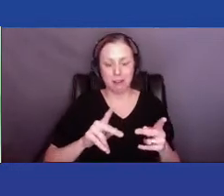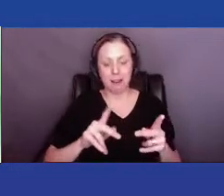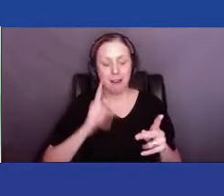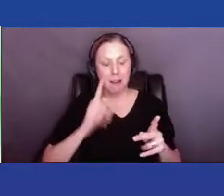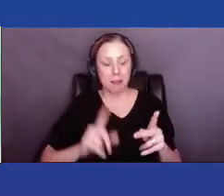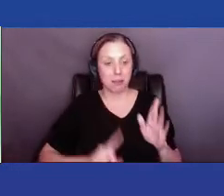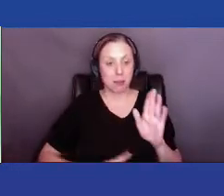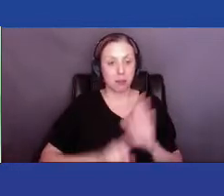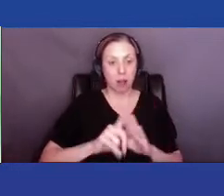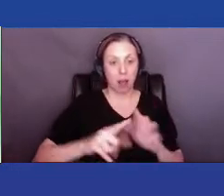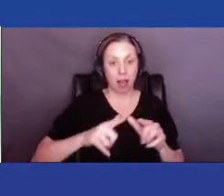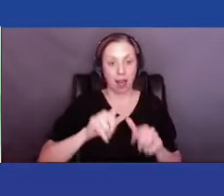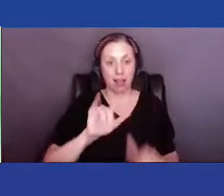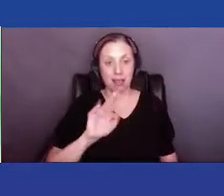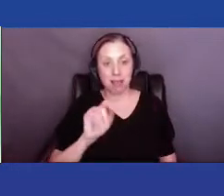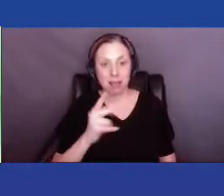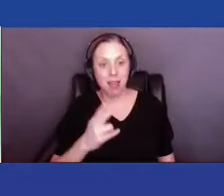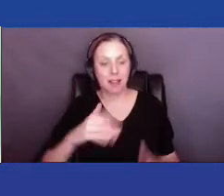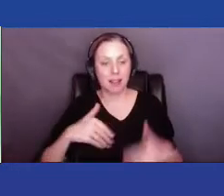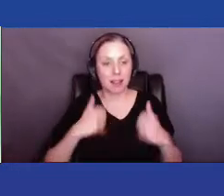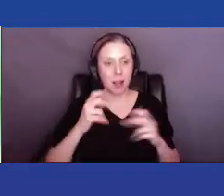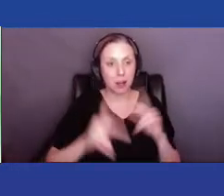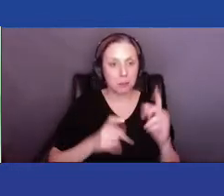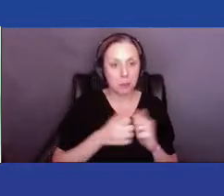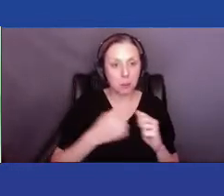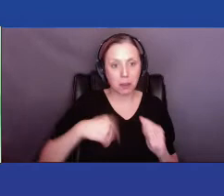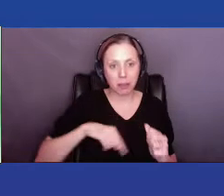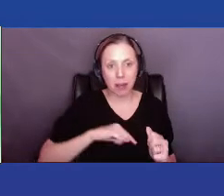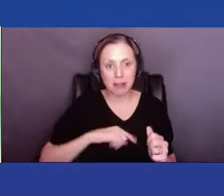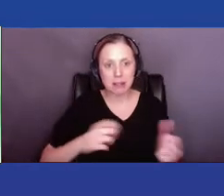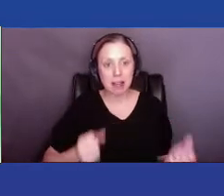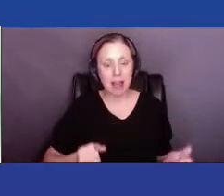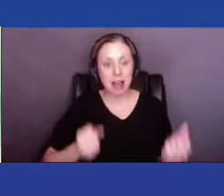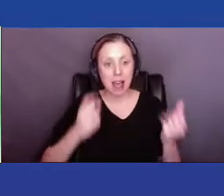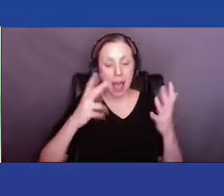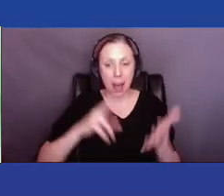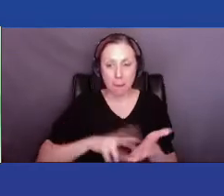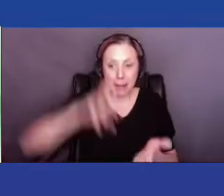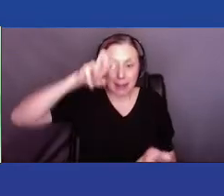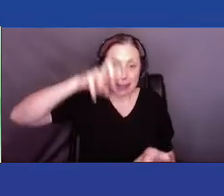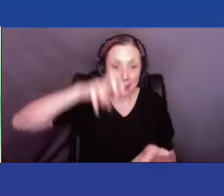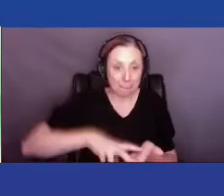who found themselves in the space. Next slide. How many leapfrogs does it